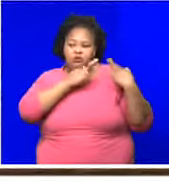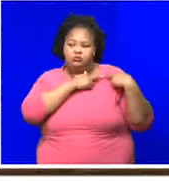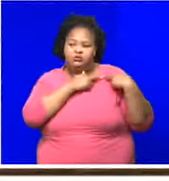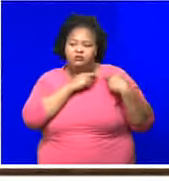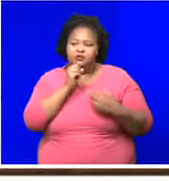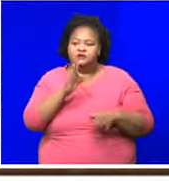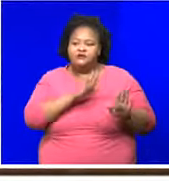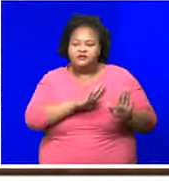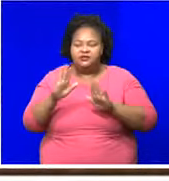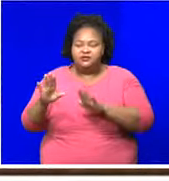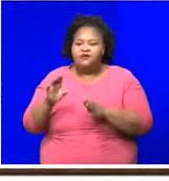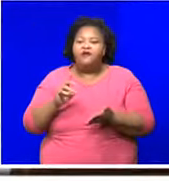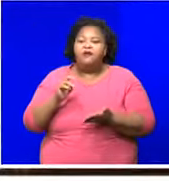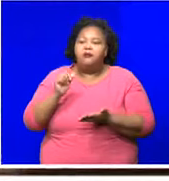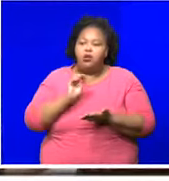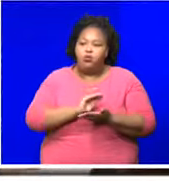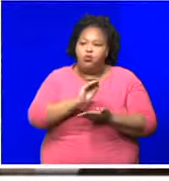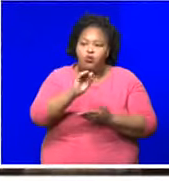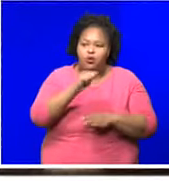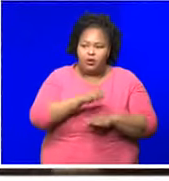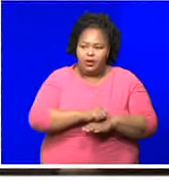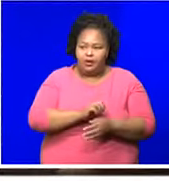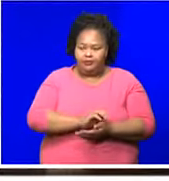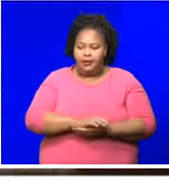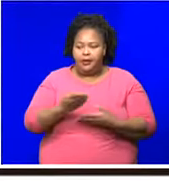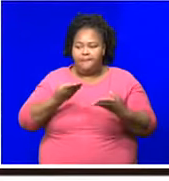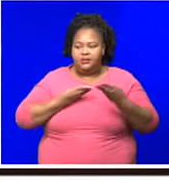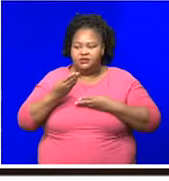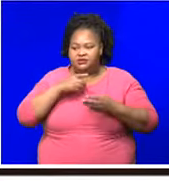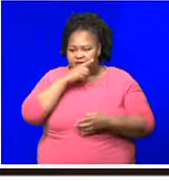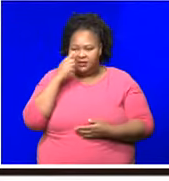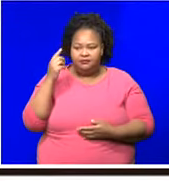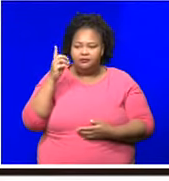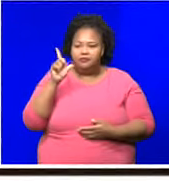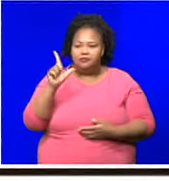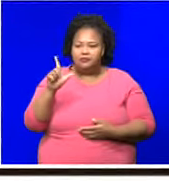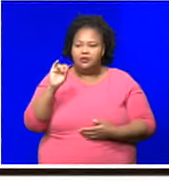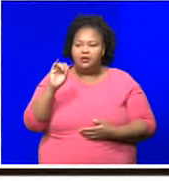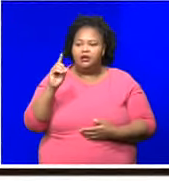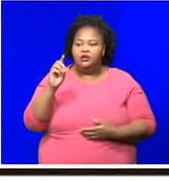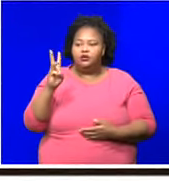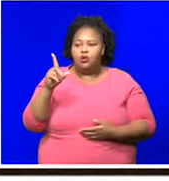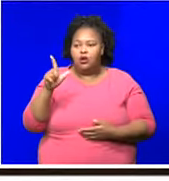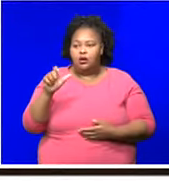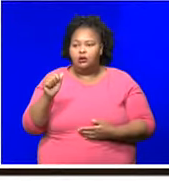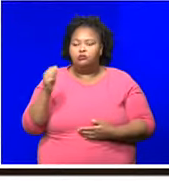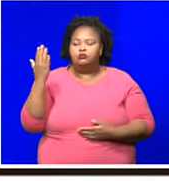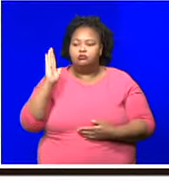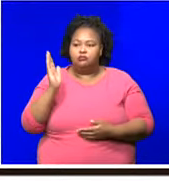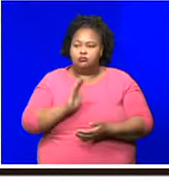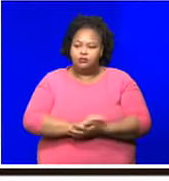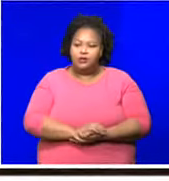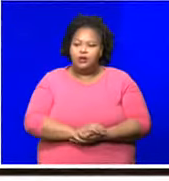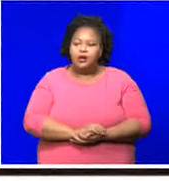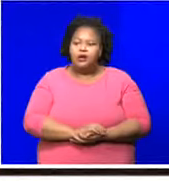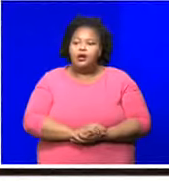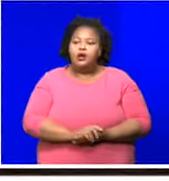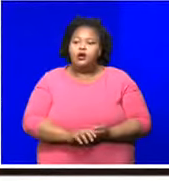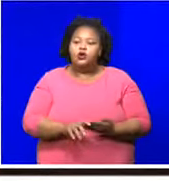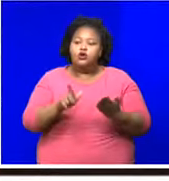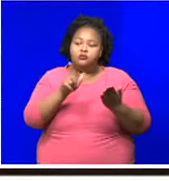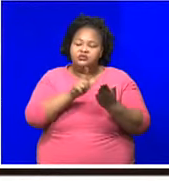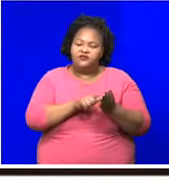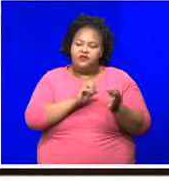their submissions before the committee. Kuma interpretations kuya show kuti akonema reinsurance brokers, but